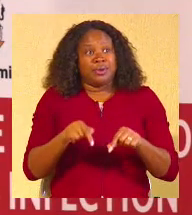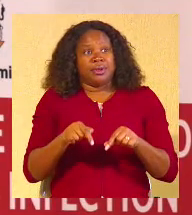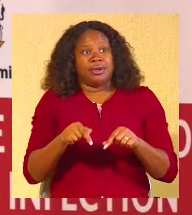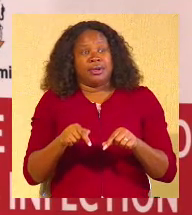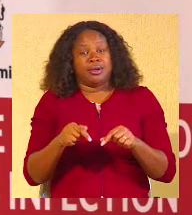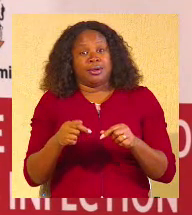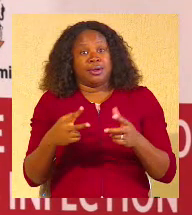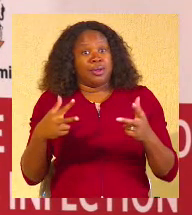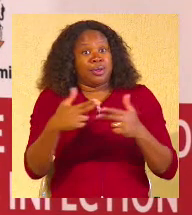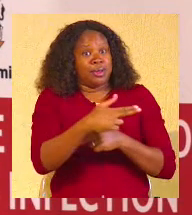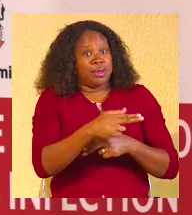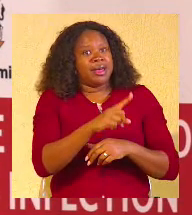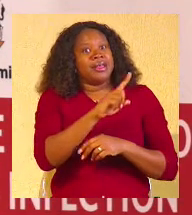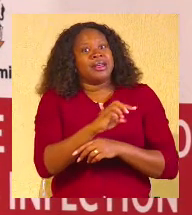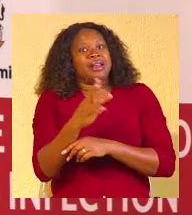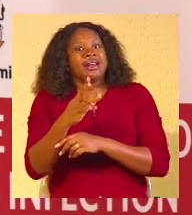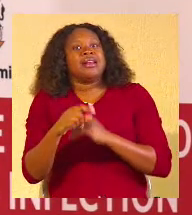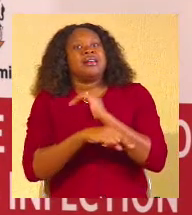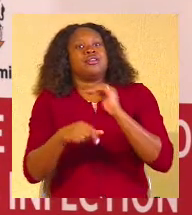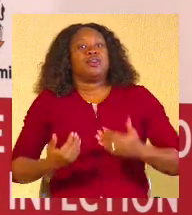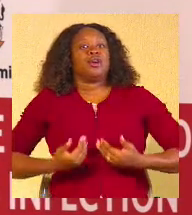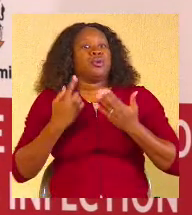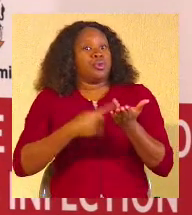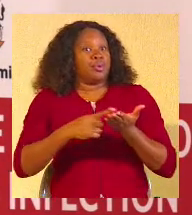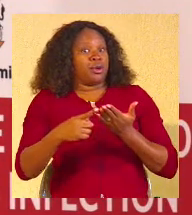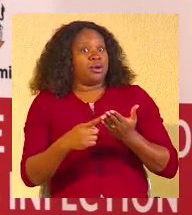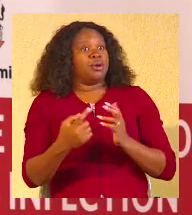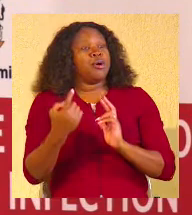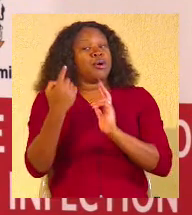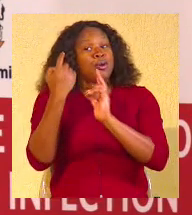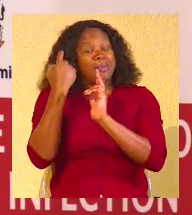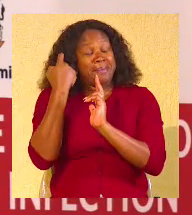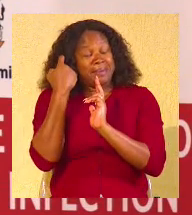launch of the 13th National Youth Week by the Minister of